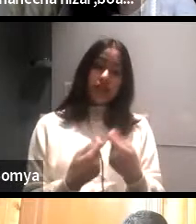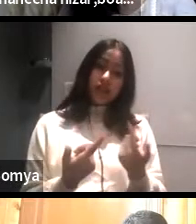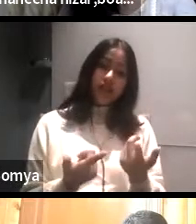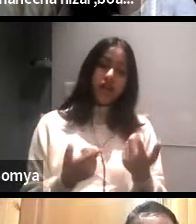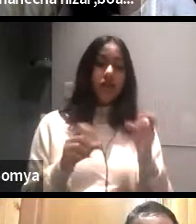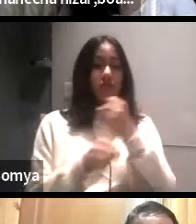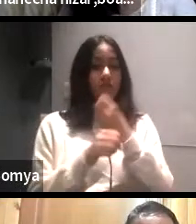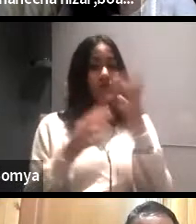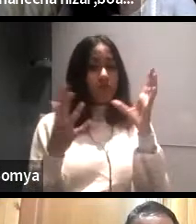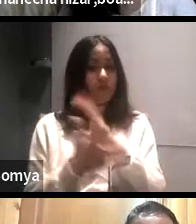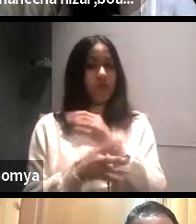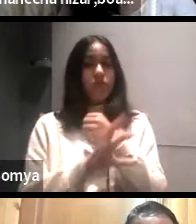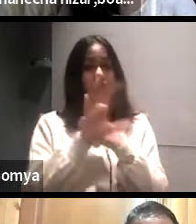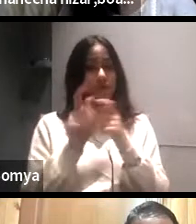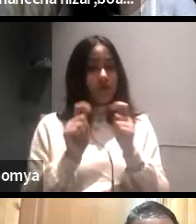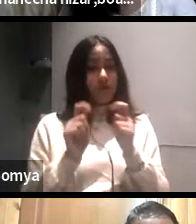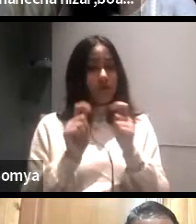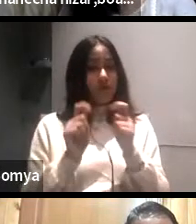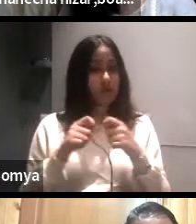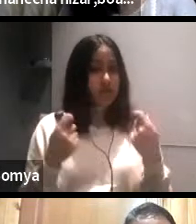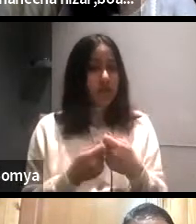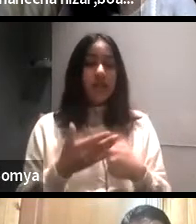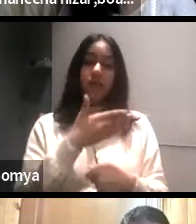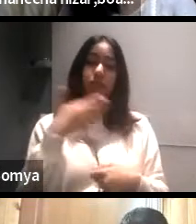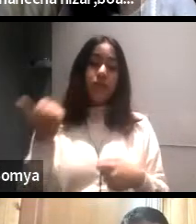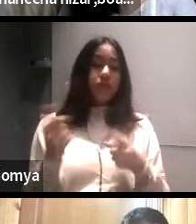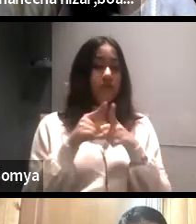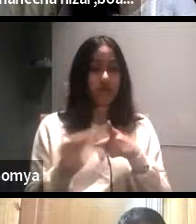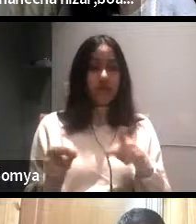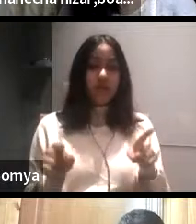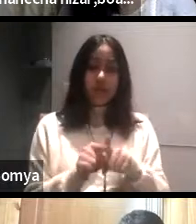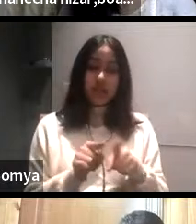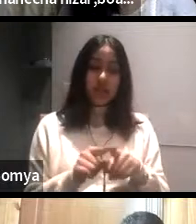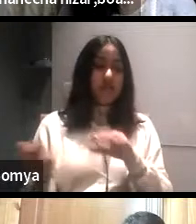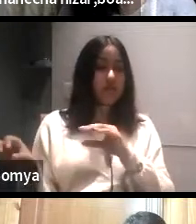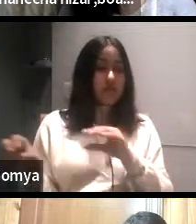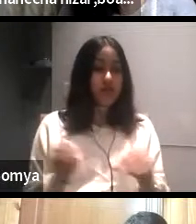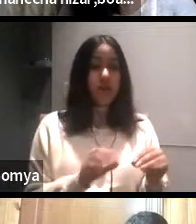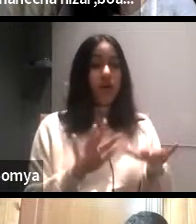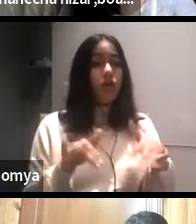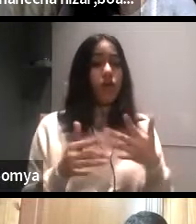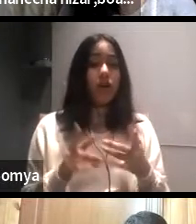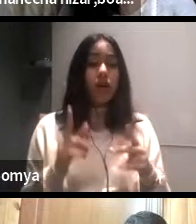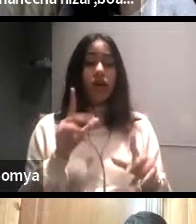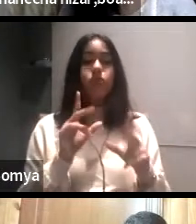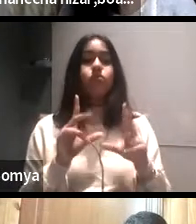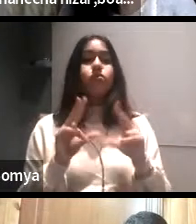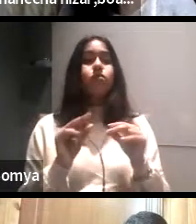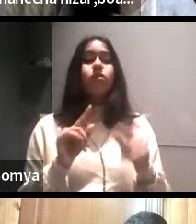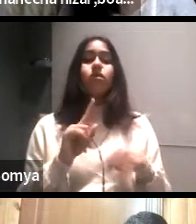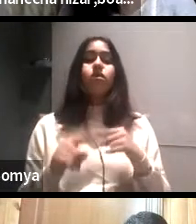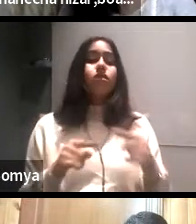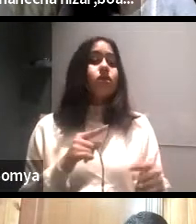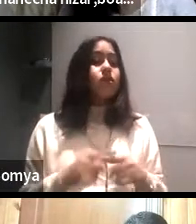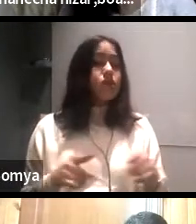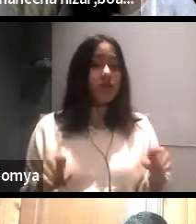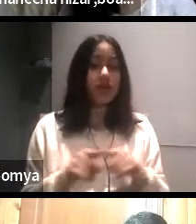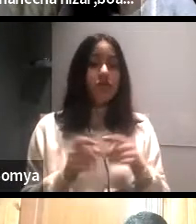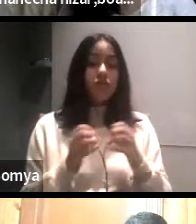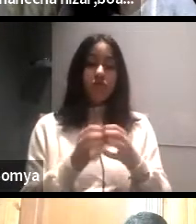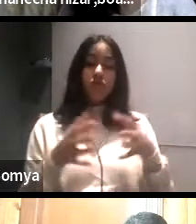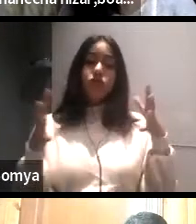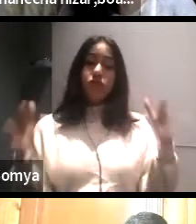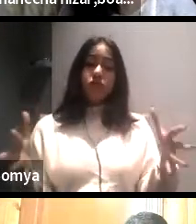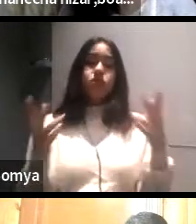local team, being able to be their best. And that shift in how they're talking about it makes such a huge,